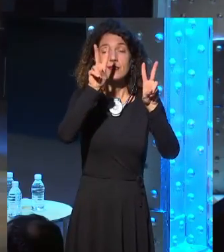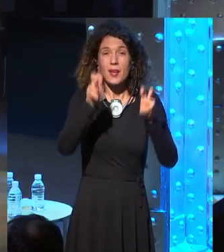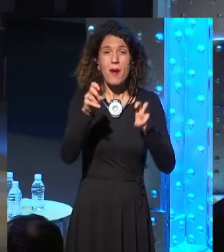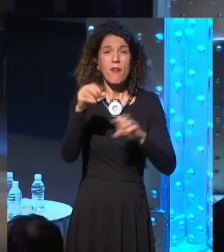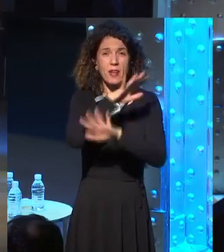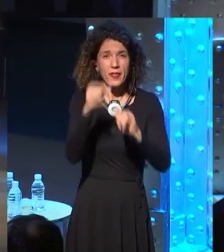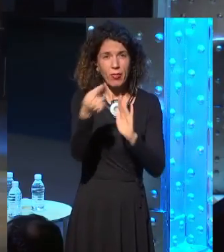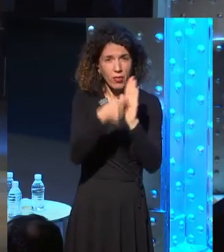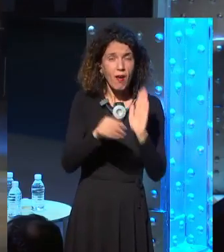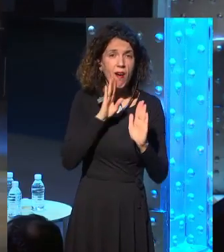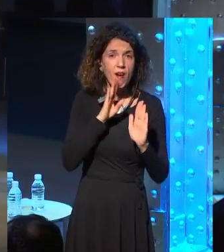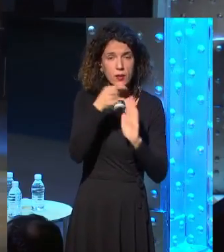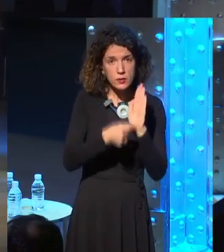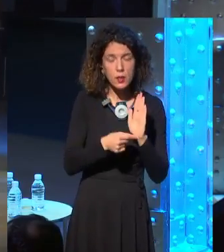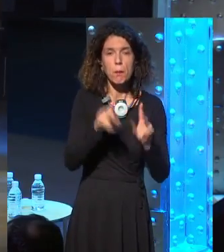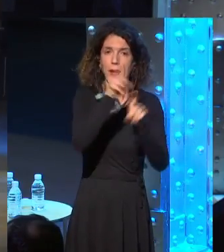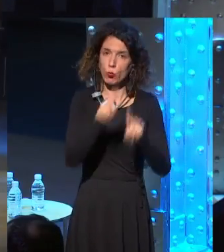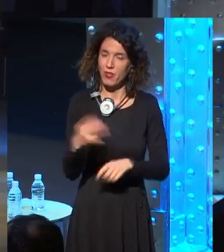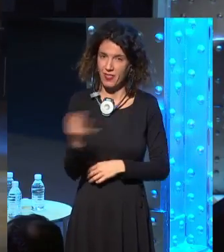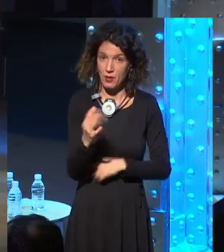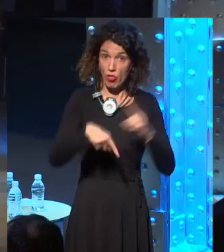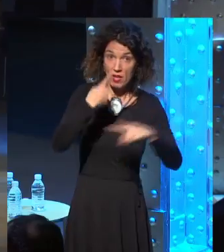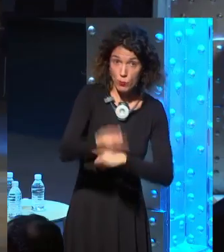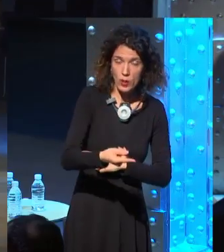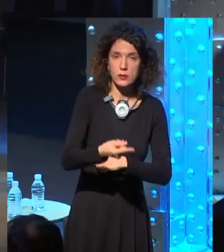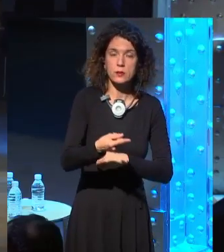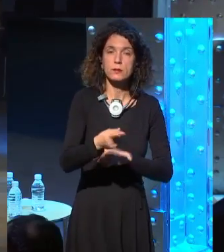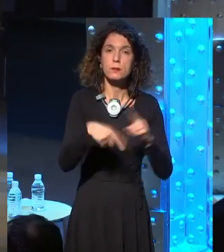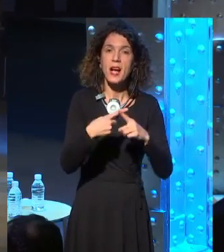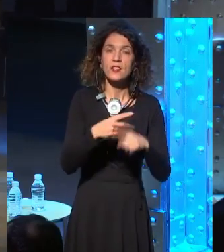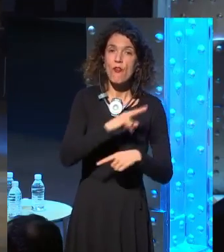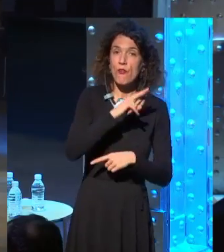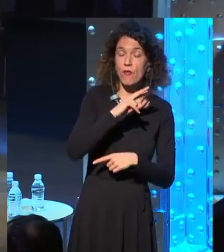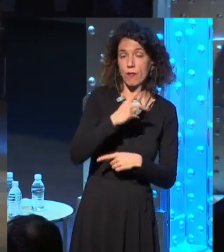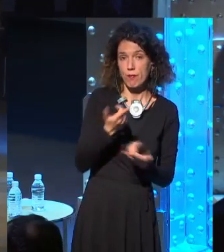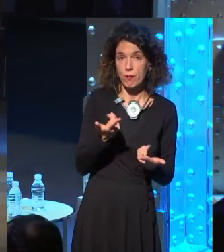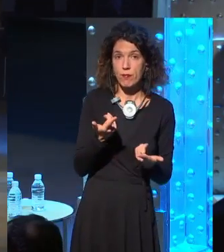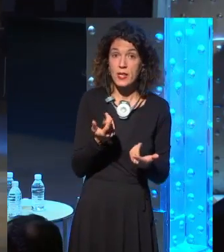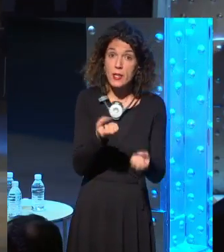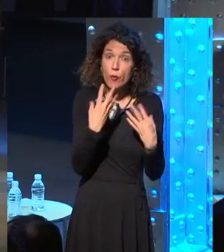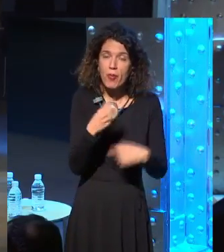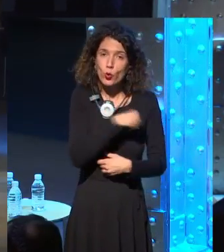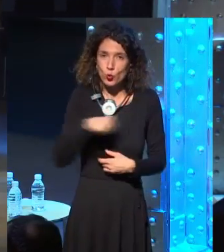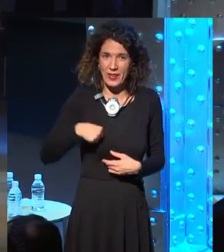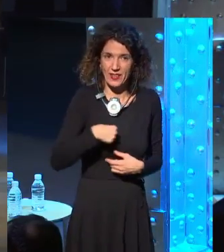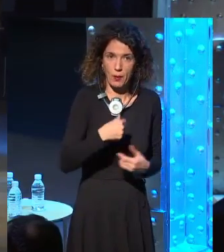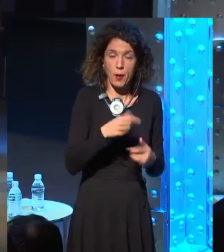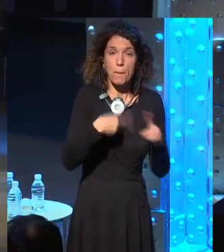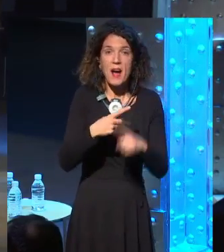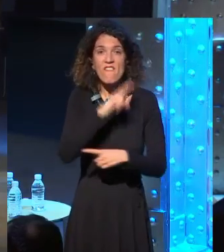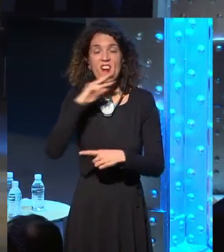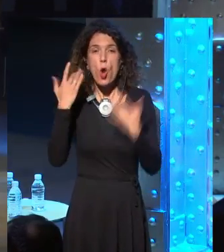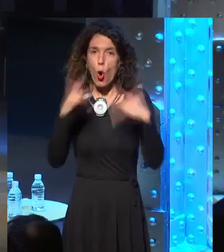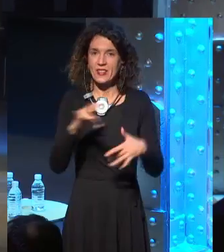to combine these subjective data with the objective information, because it's when we combine the subjective